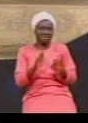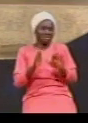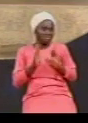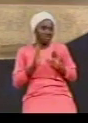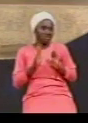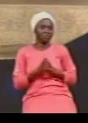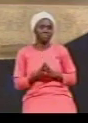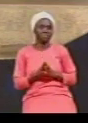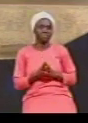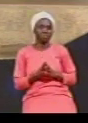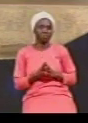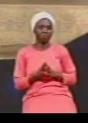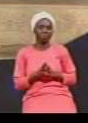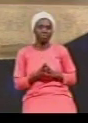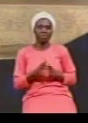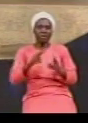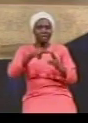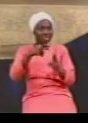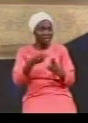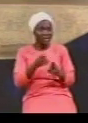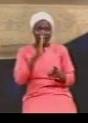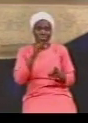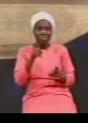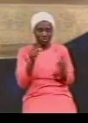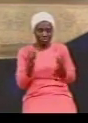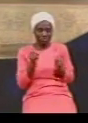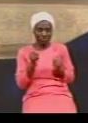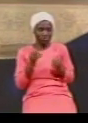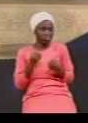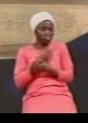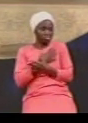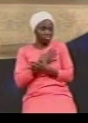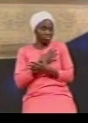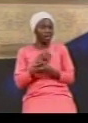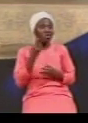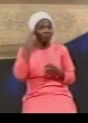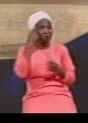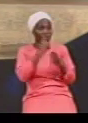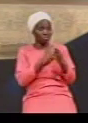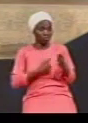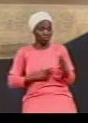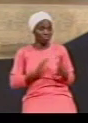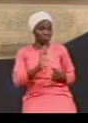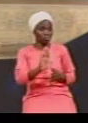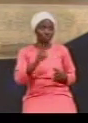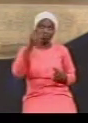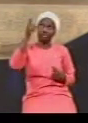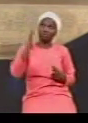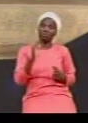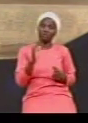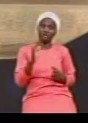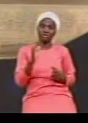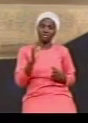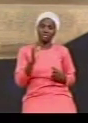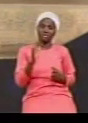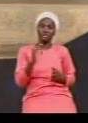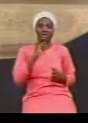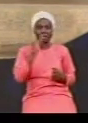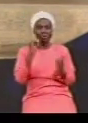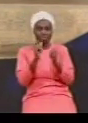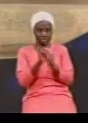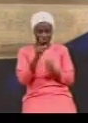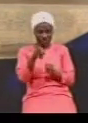Be not afraid, neither be thou dismayed, for the Lord thy God is